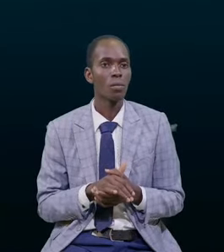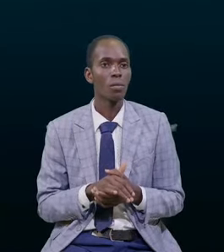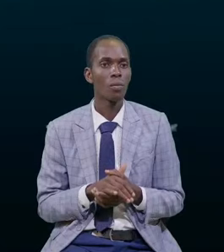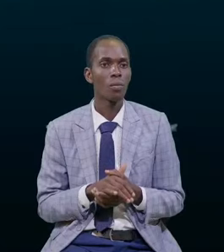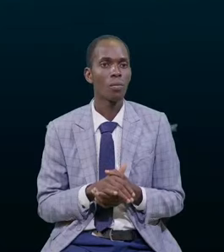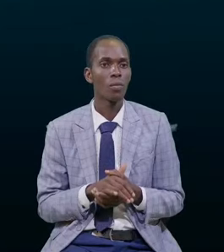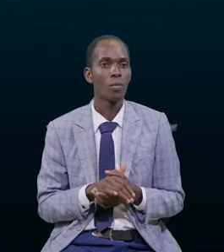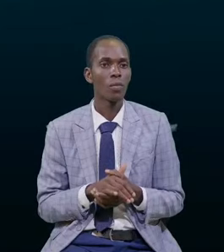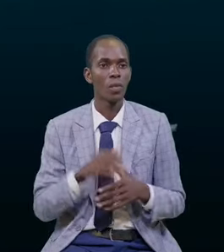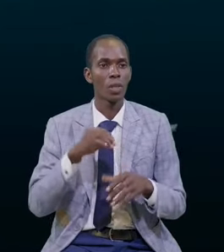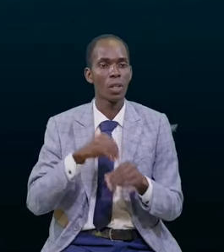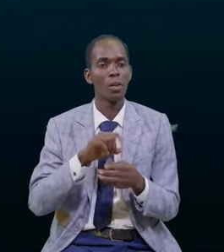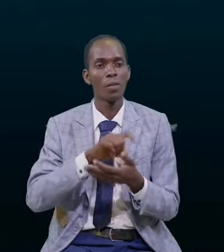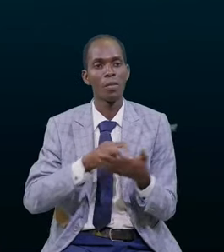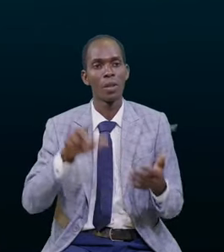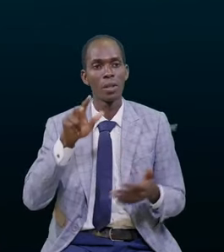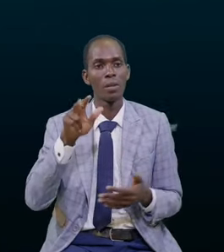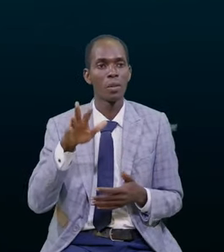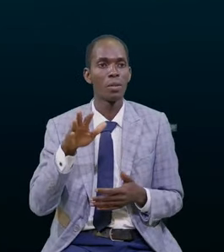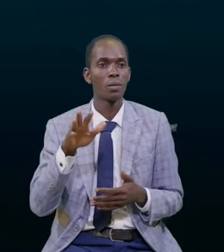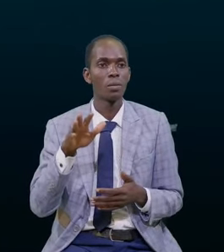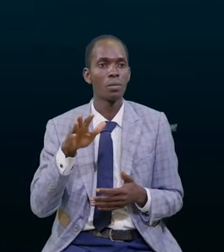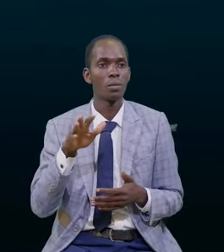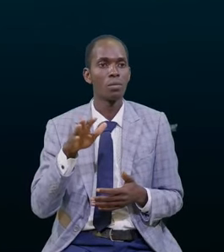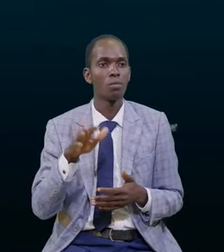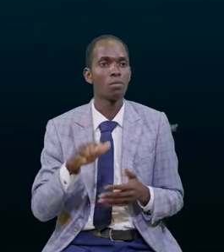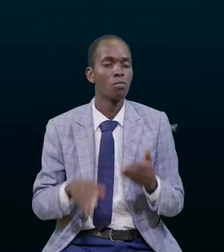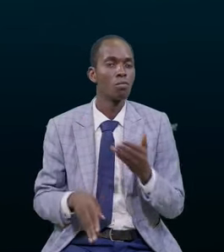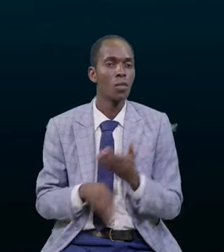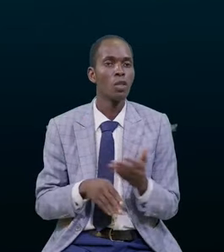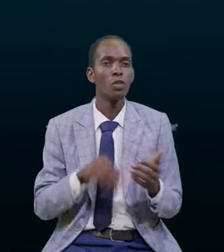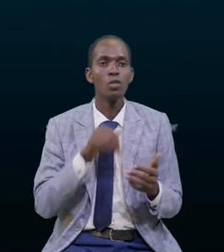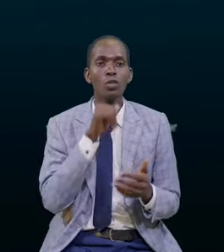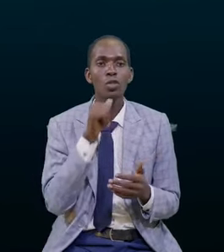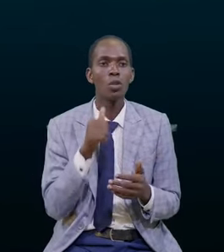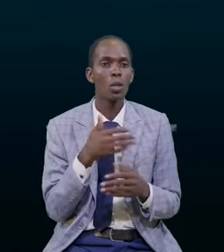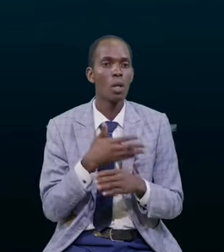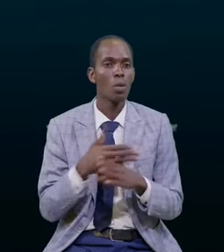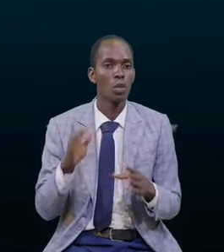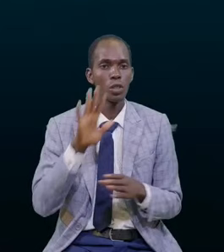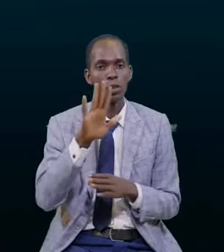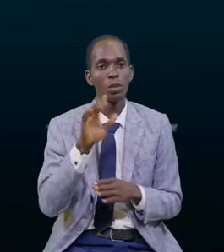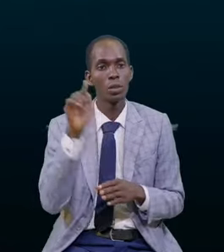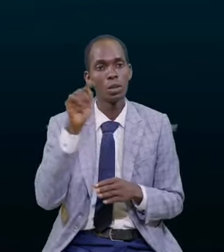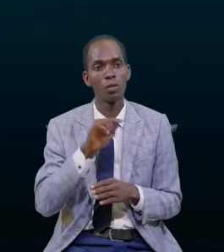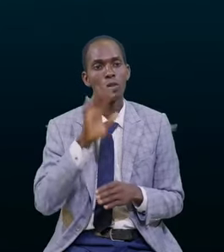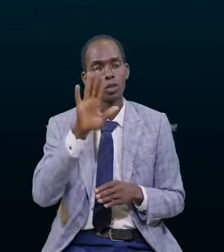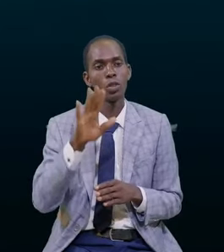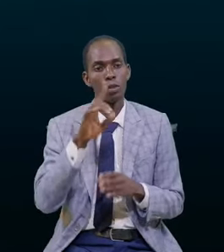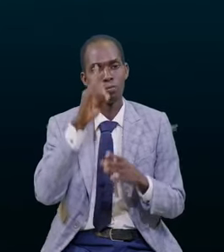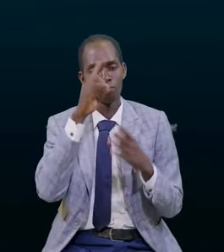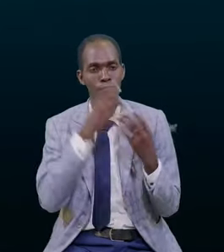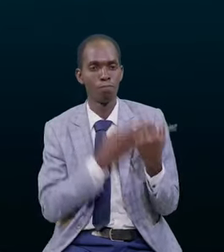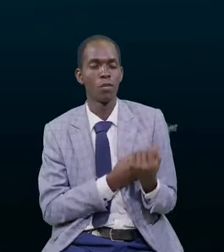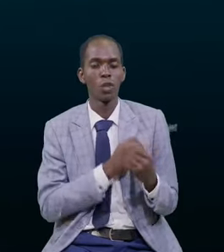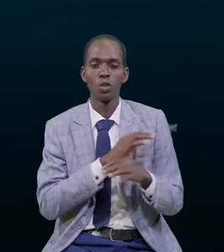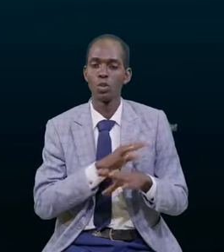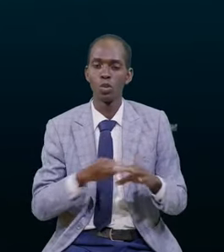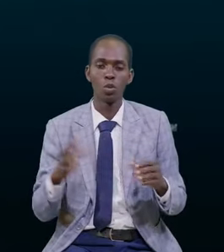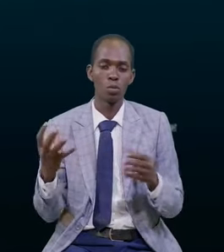Hebrews 10 verse 35 cast not away away therefore your confidence don't throw it away Keep